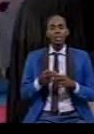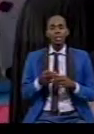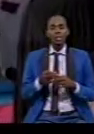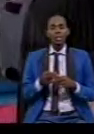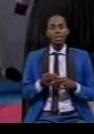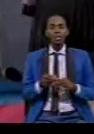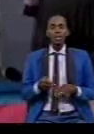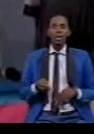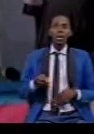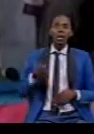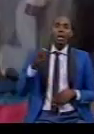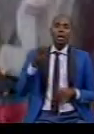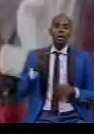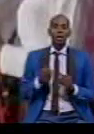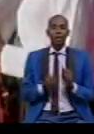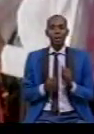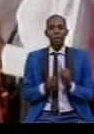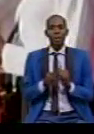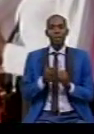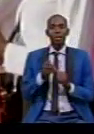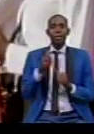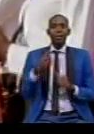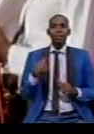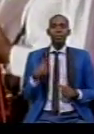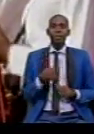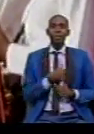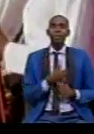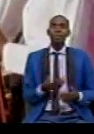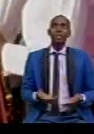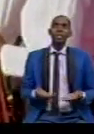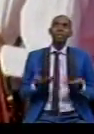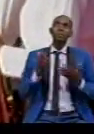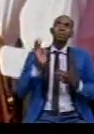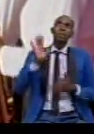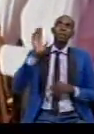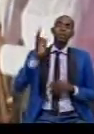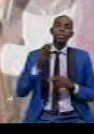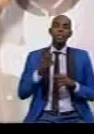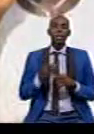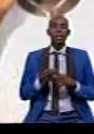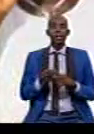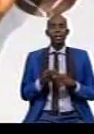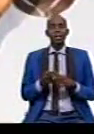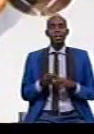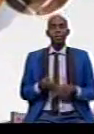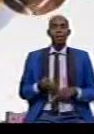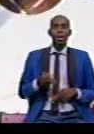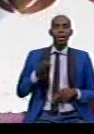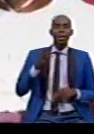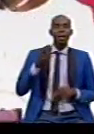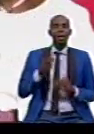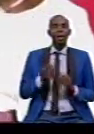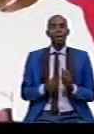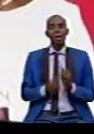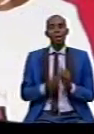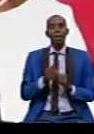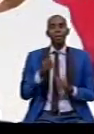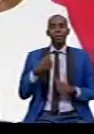And he says, whatsoever you ask in my name, that I will do,